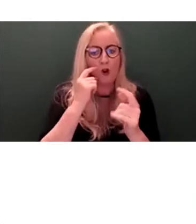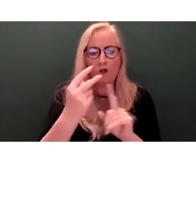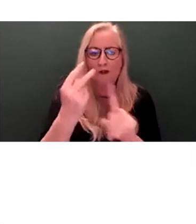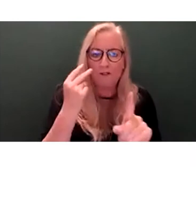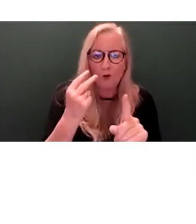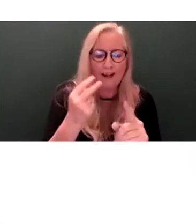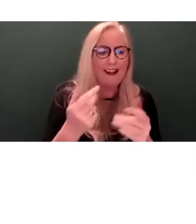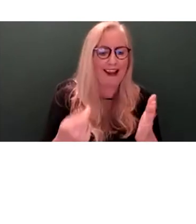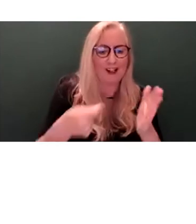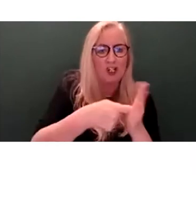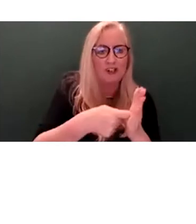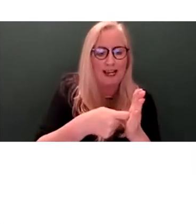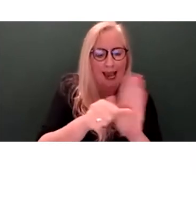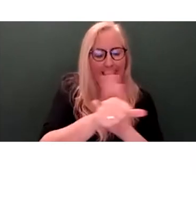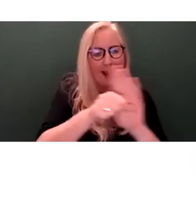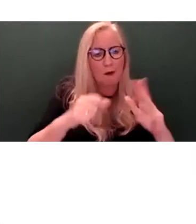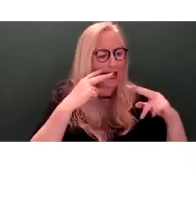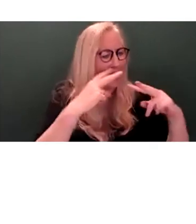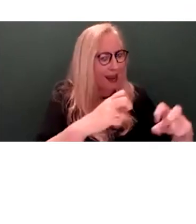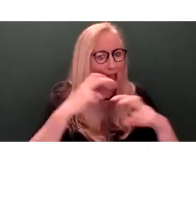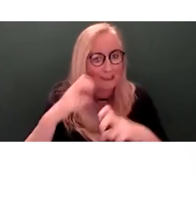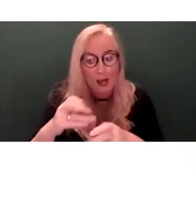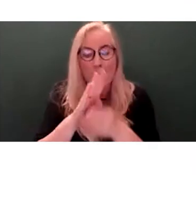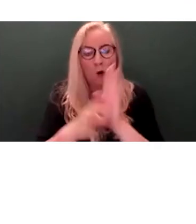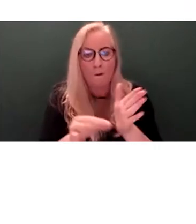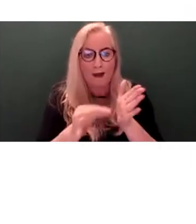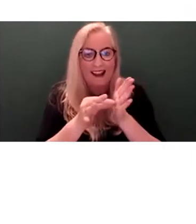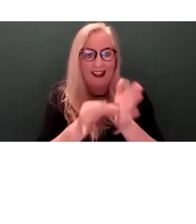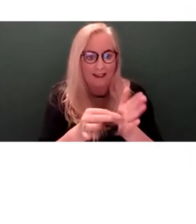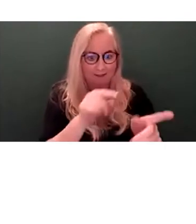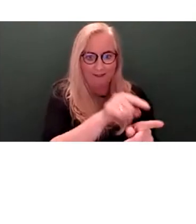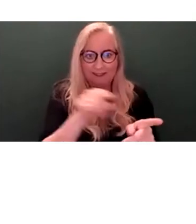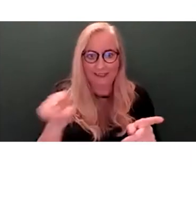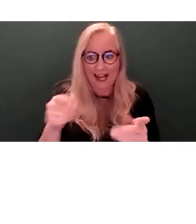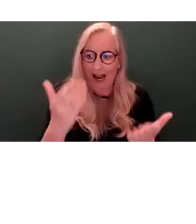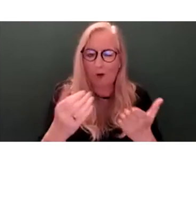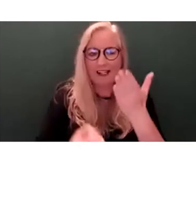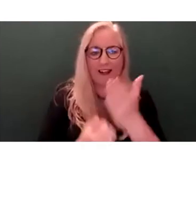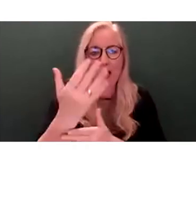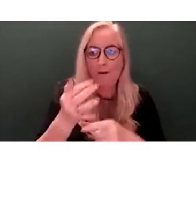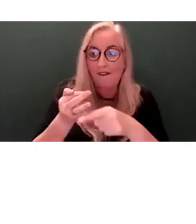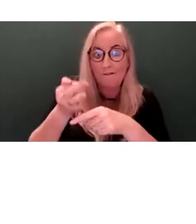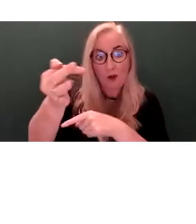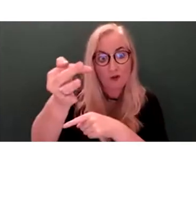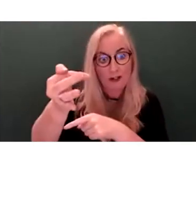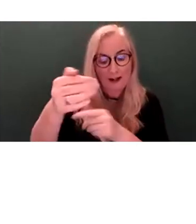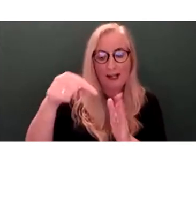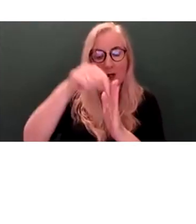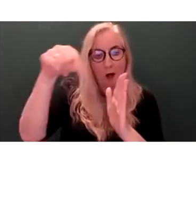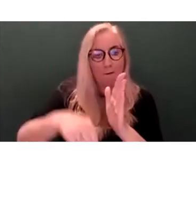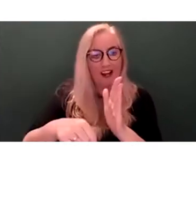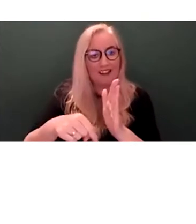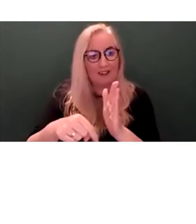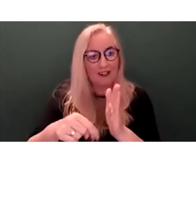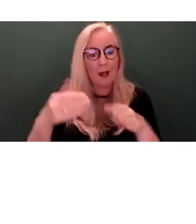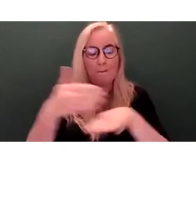additional expert analysis and to be guided by that insight in the development of the future of the Comprehensive Employment